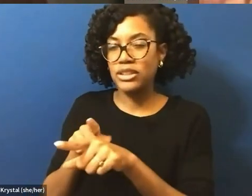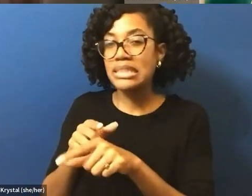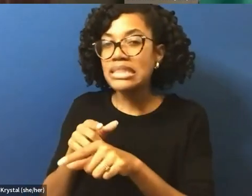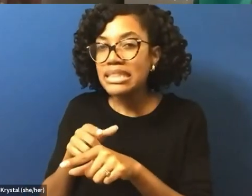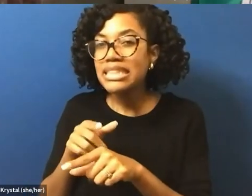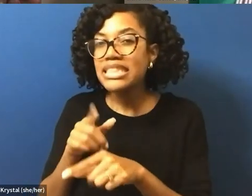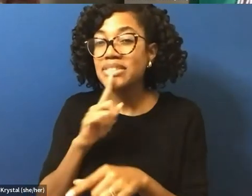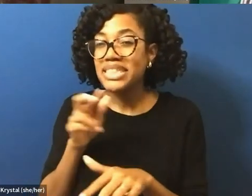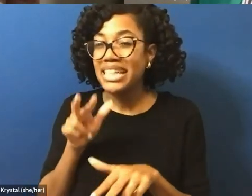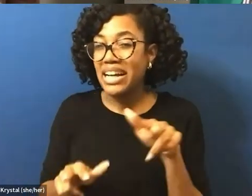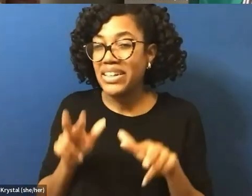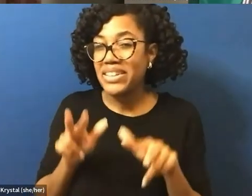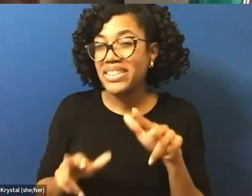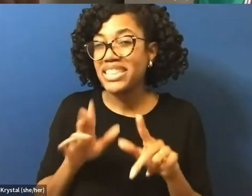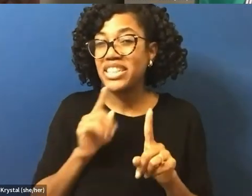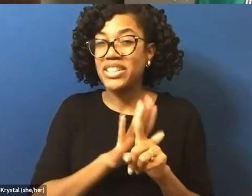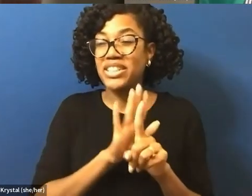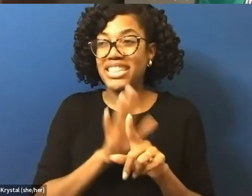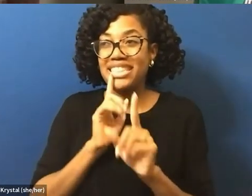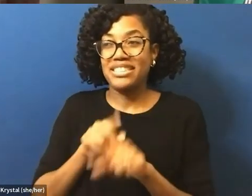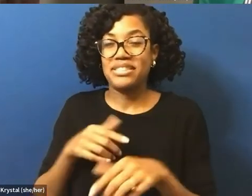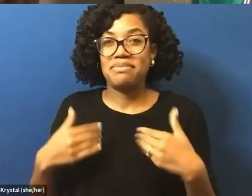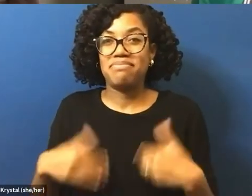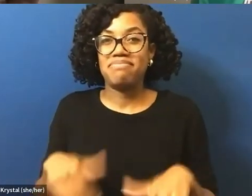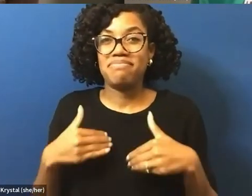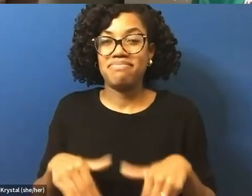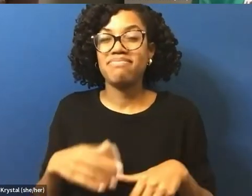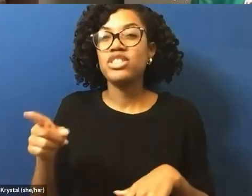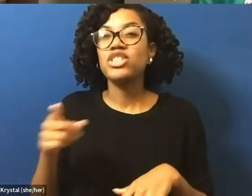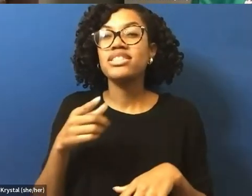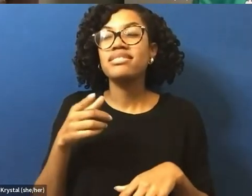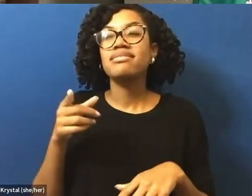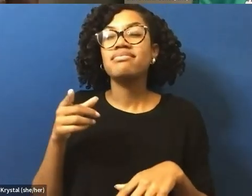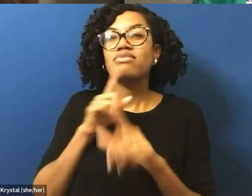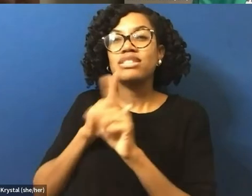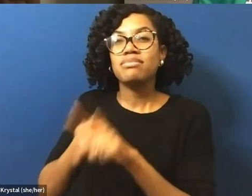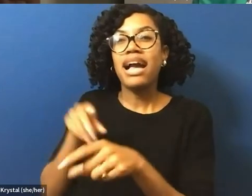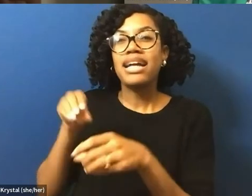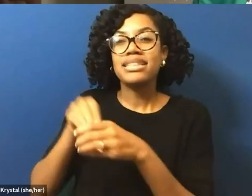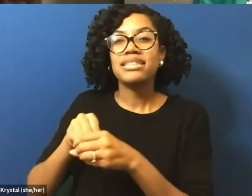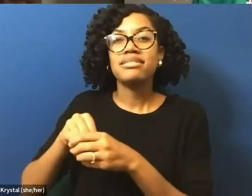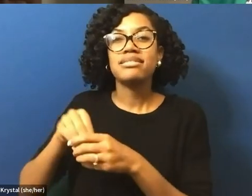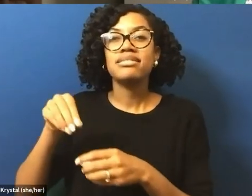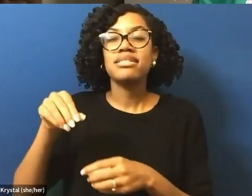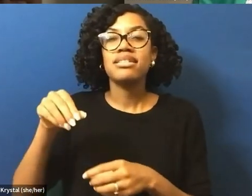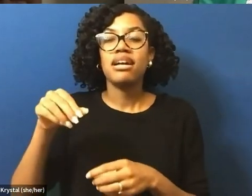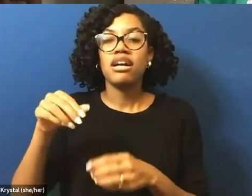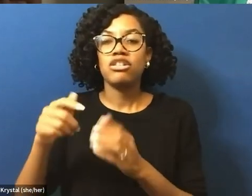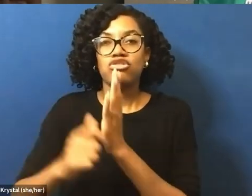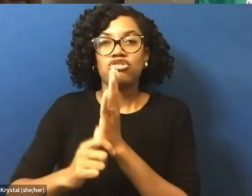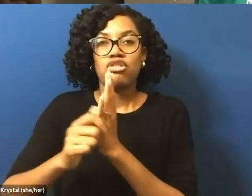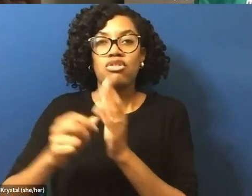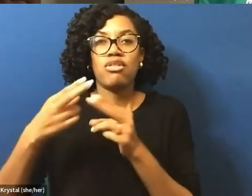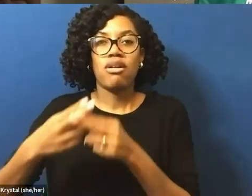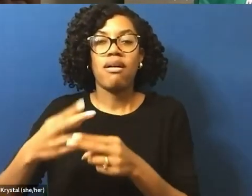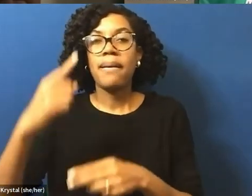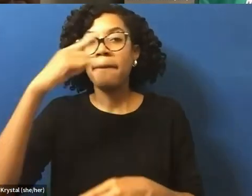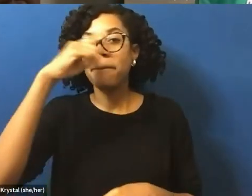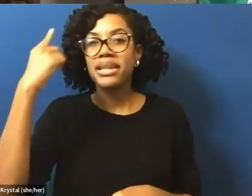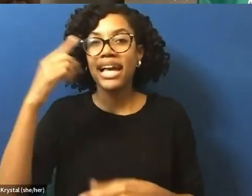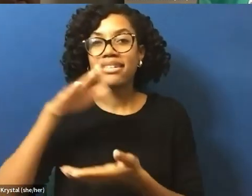at the responses that she gives. One of them is published in a journal called The Black Scholar, for example.